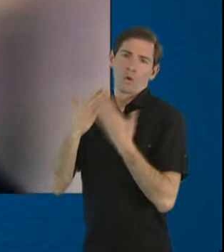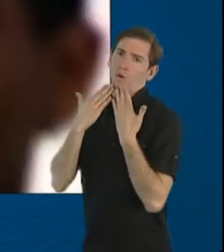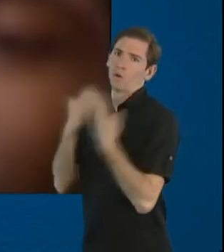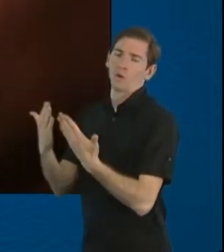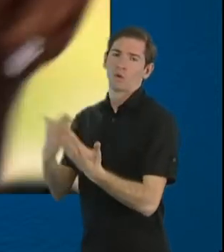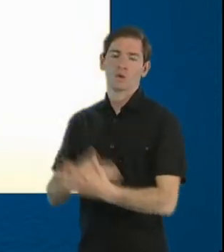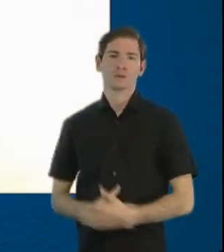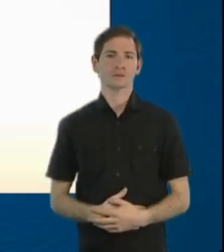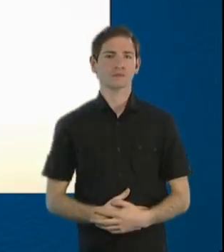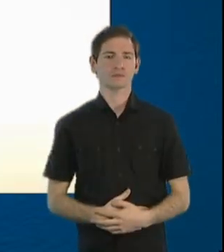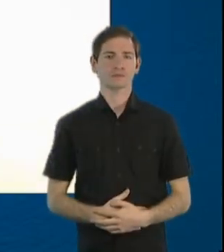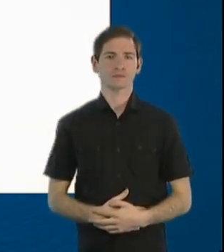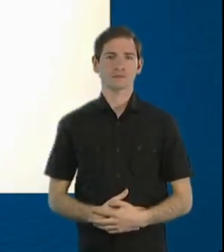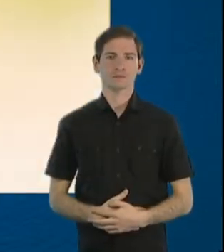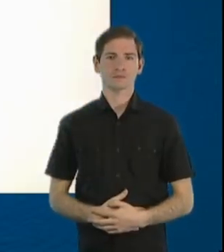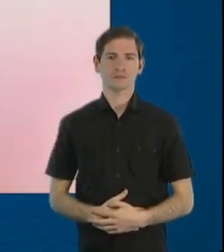feet.